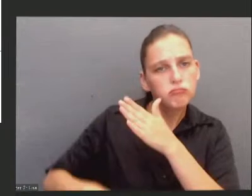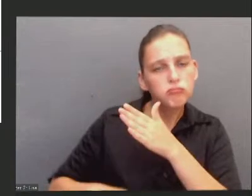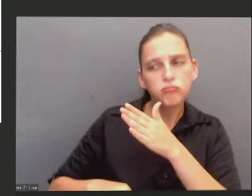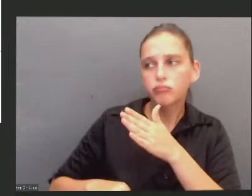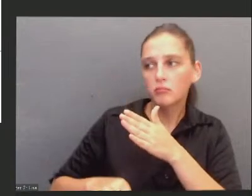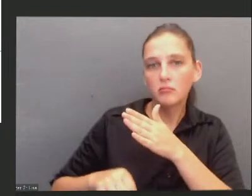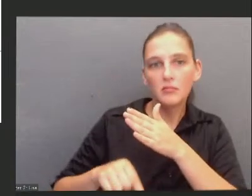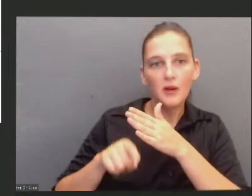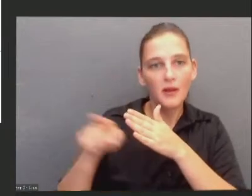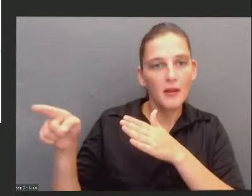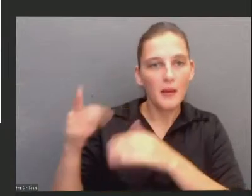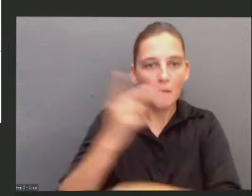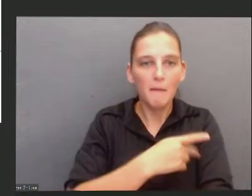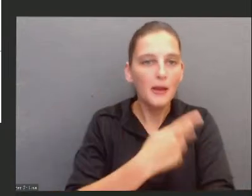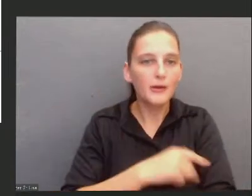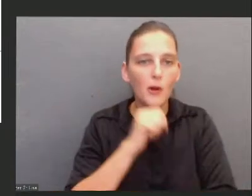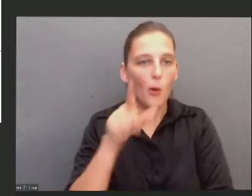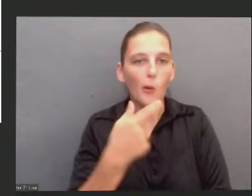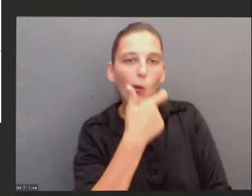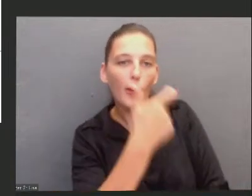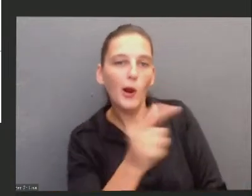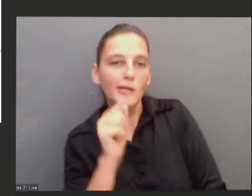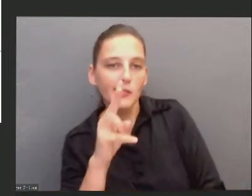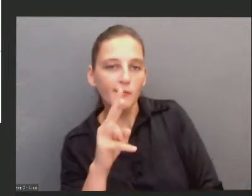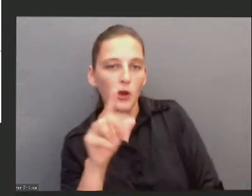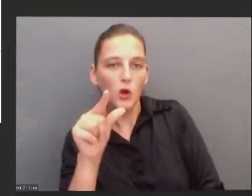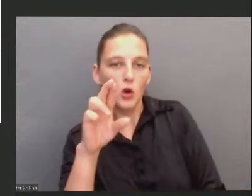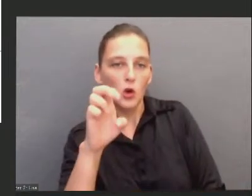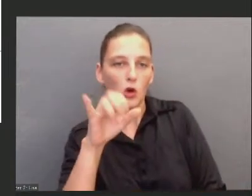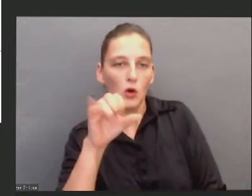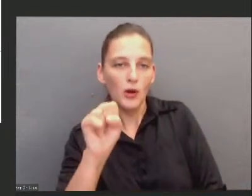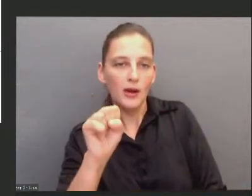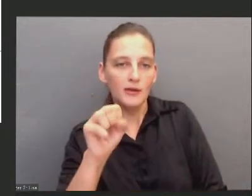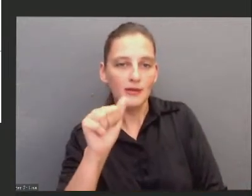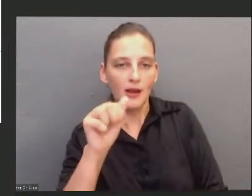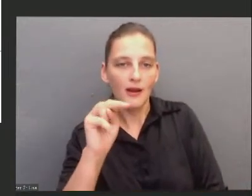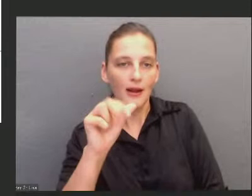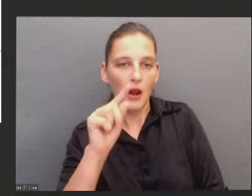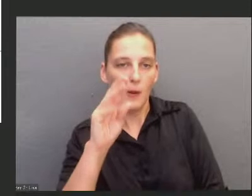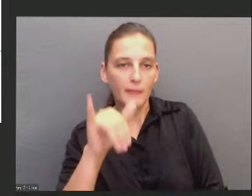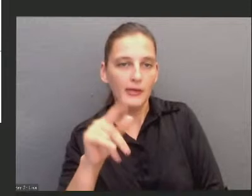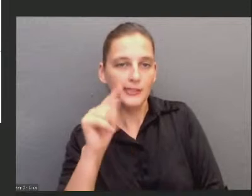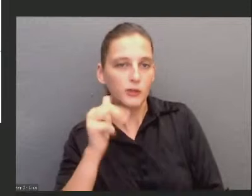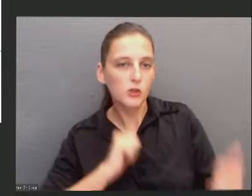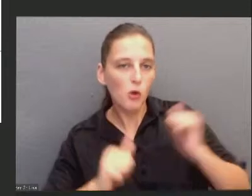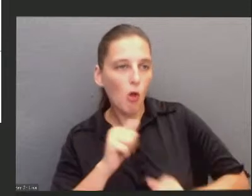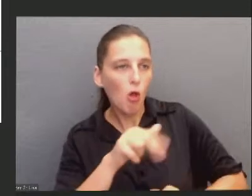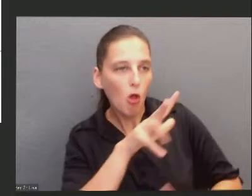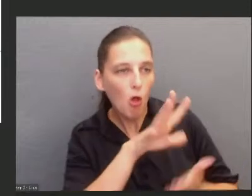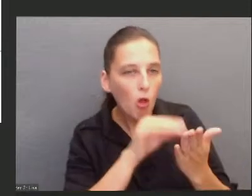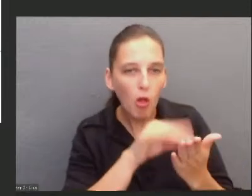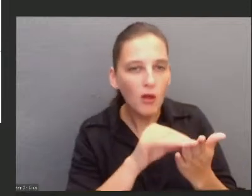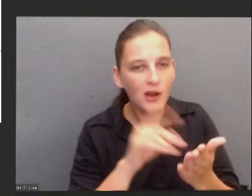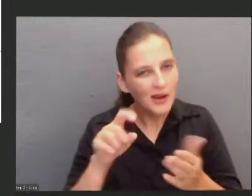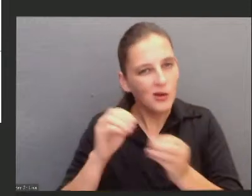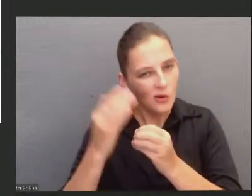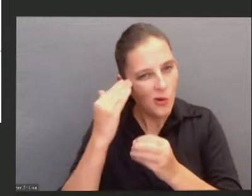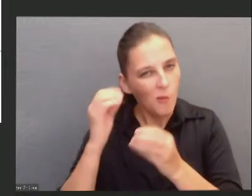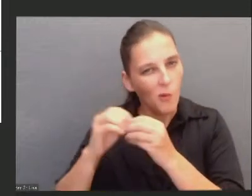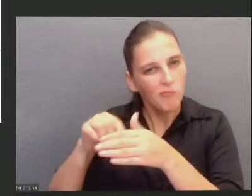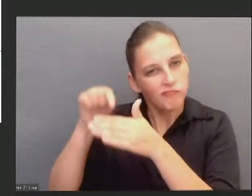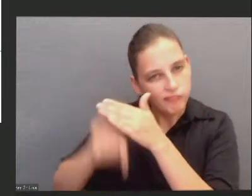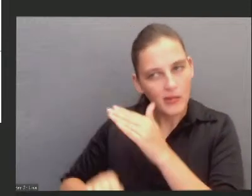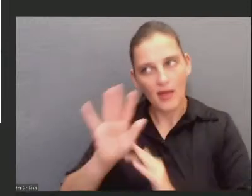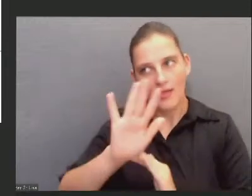Anatomy. The cultural differences, the social determinants of health have a profound impact and need to be incorporated